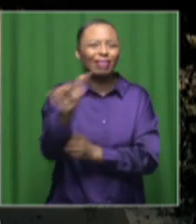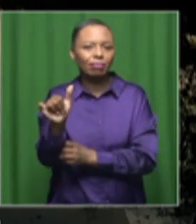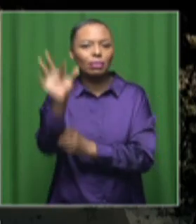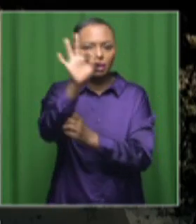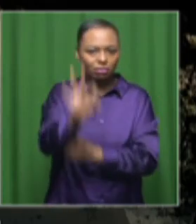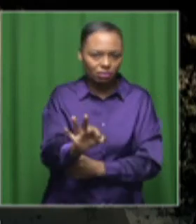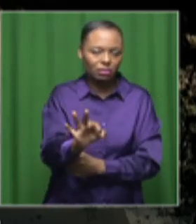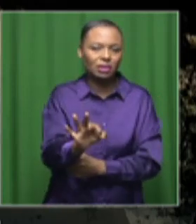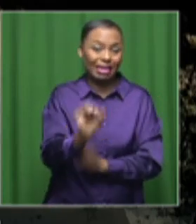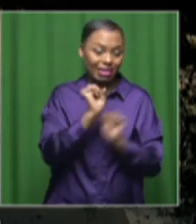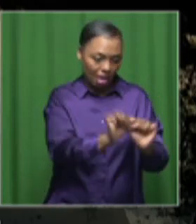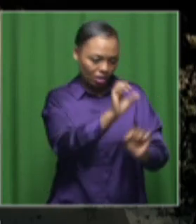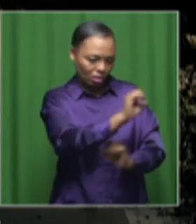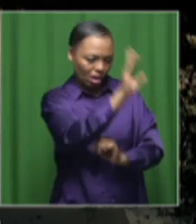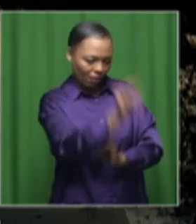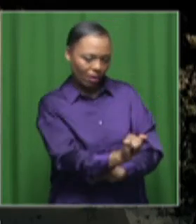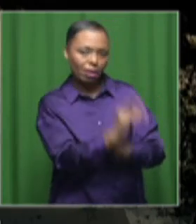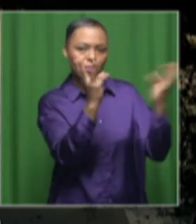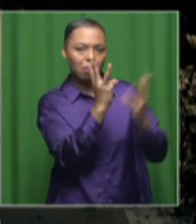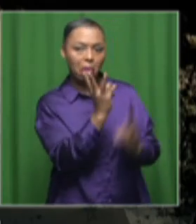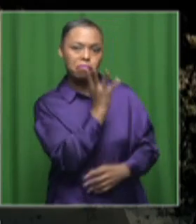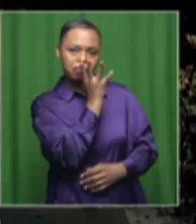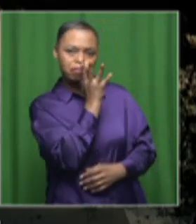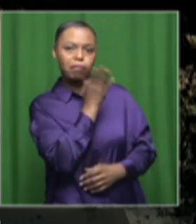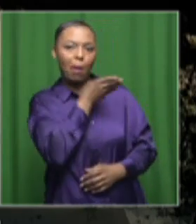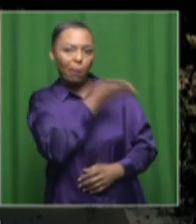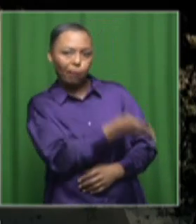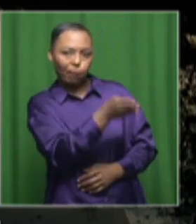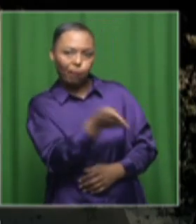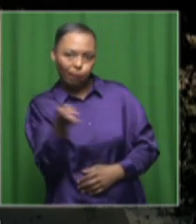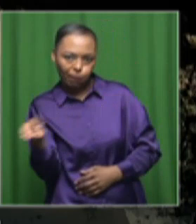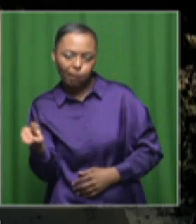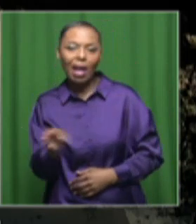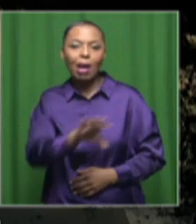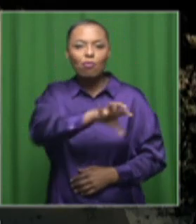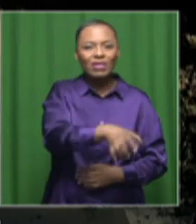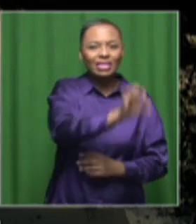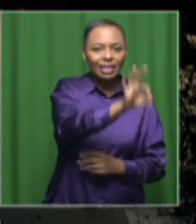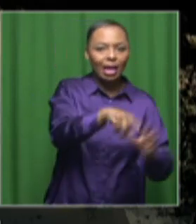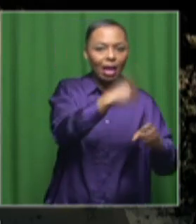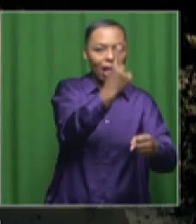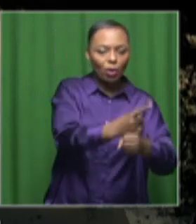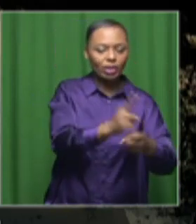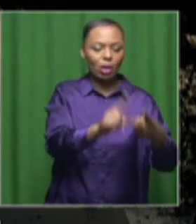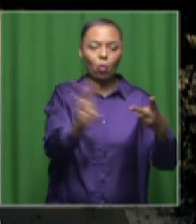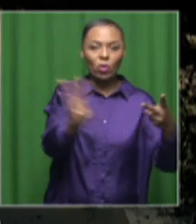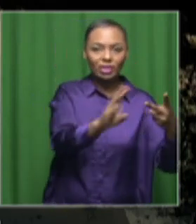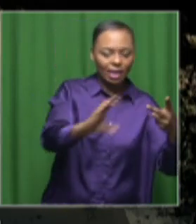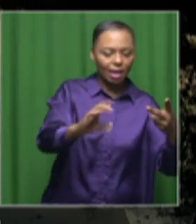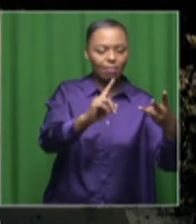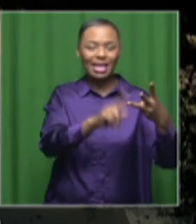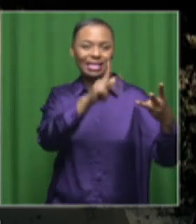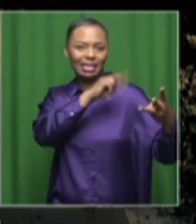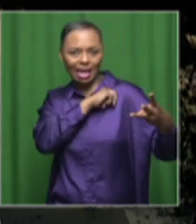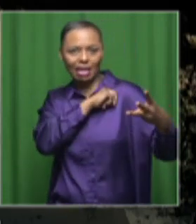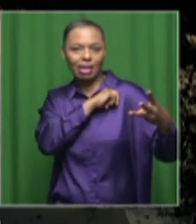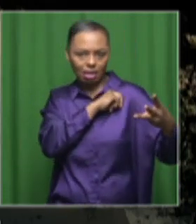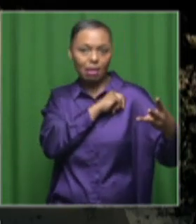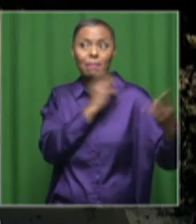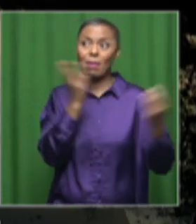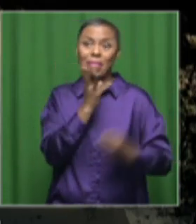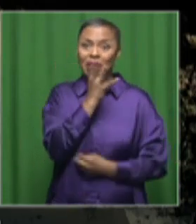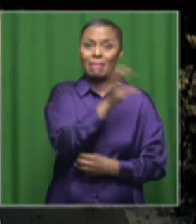56% of the South African population living in those three provinces, Gauteng, the Western Cape and KwaZulu-Natal.